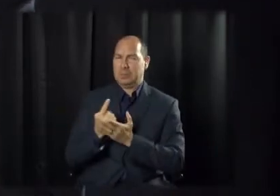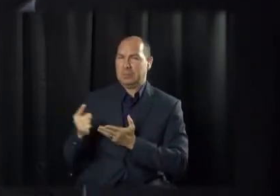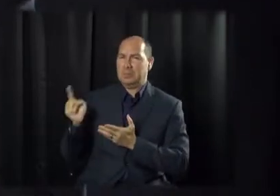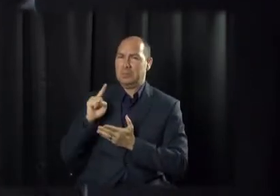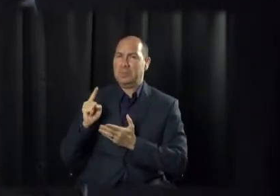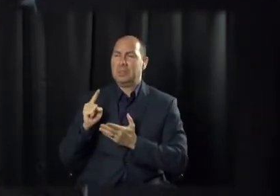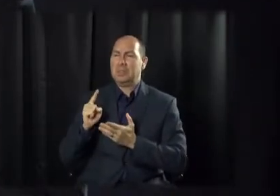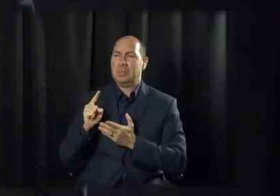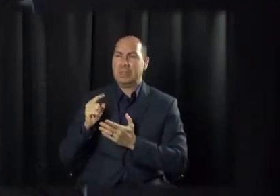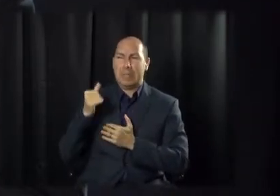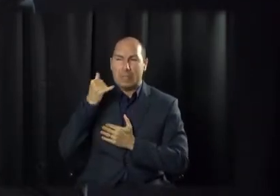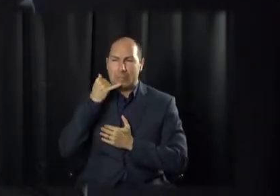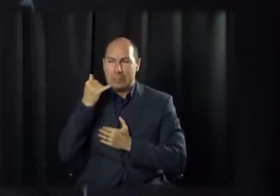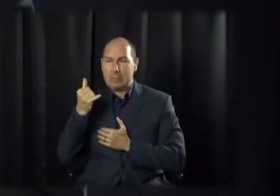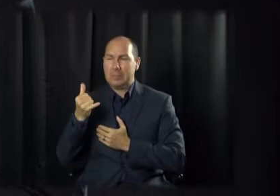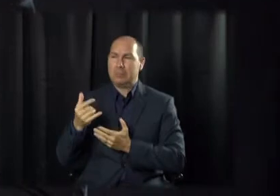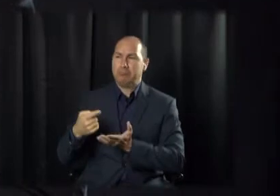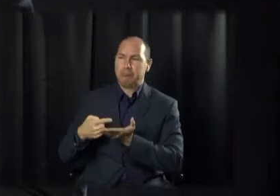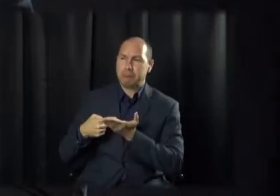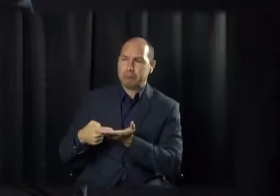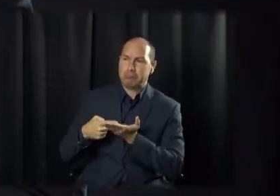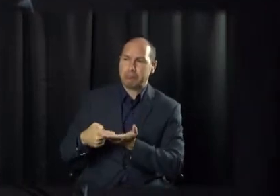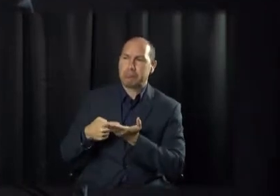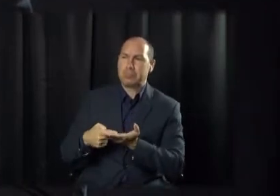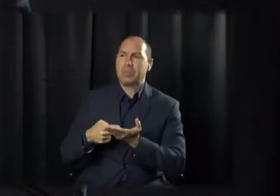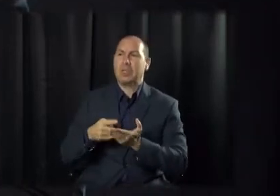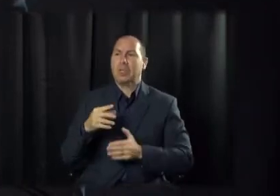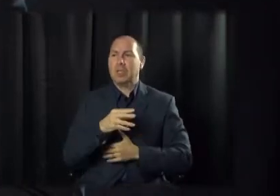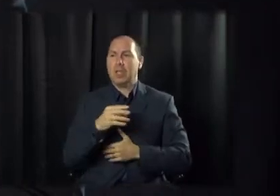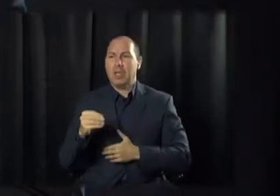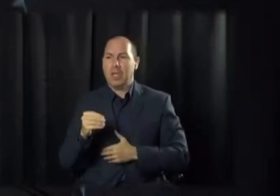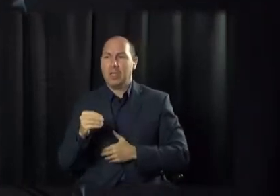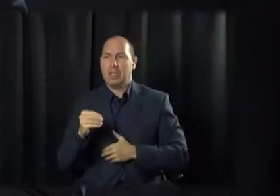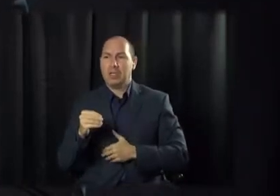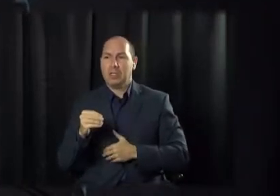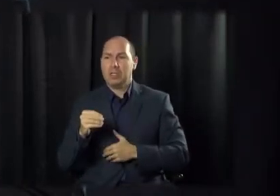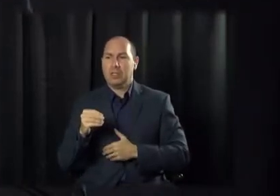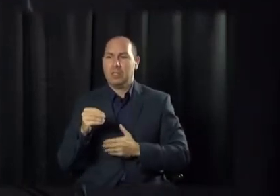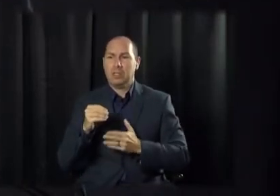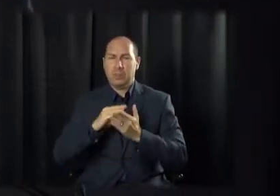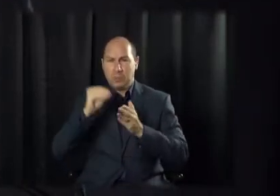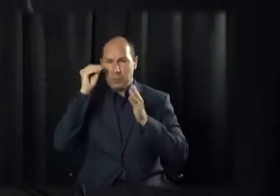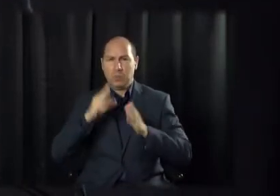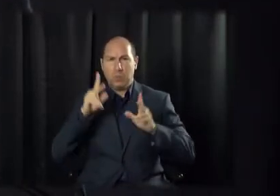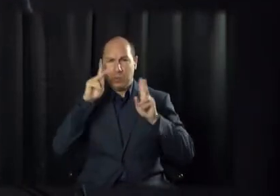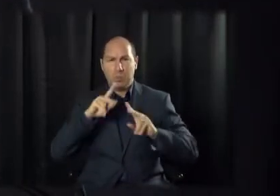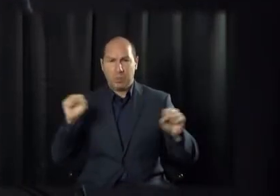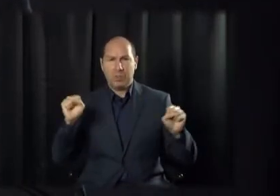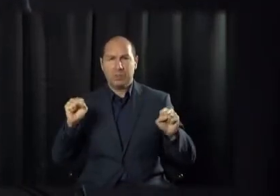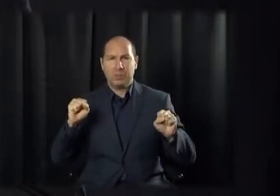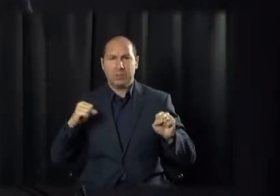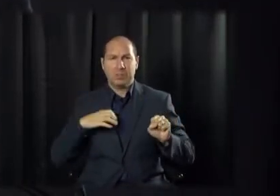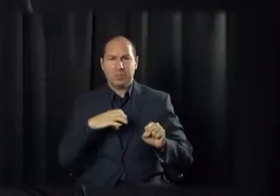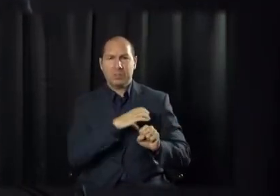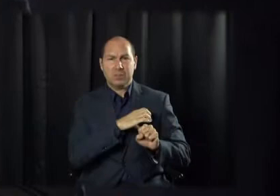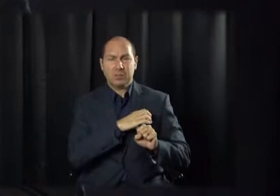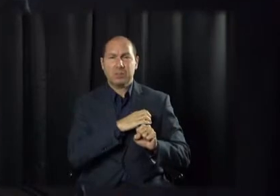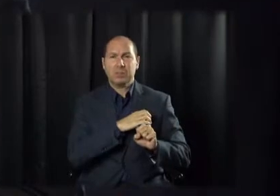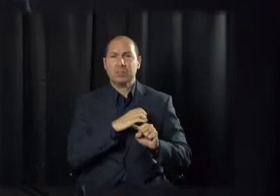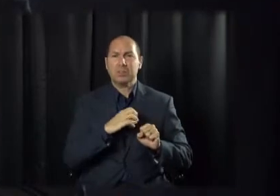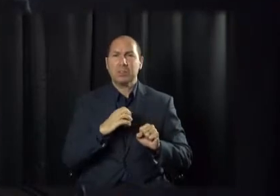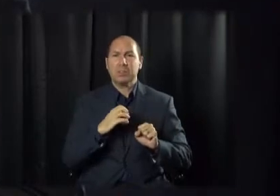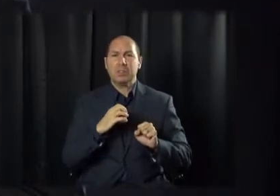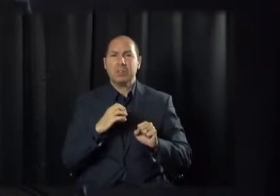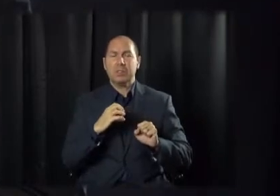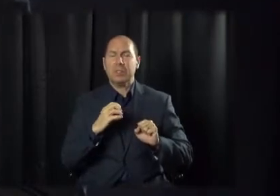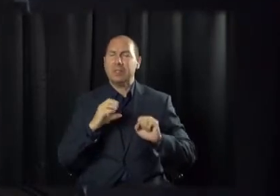on Zoom, with the student body presidents of the 11 campuses. And I want to make it clear that what the board is